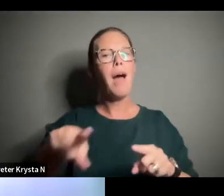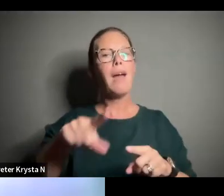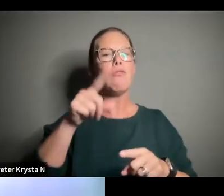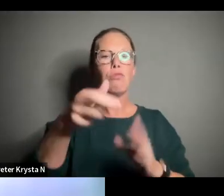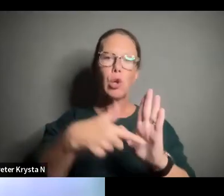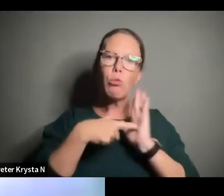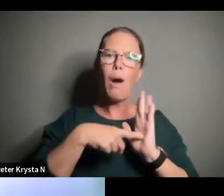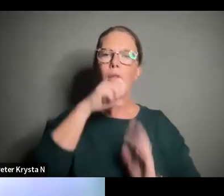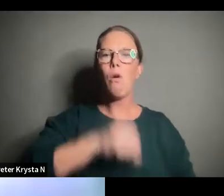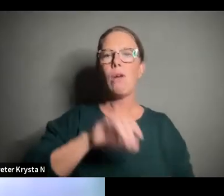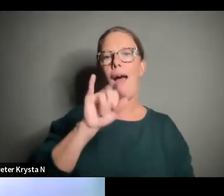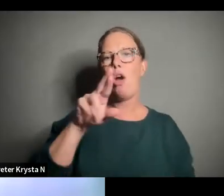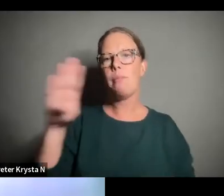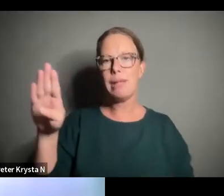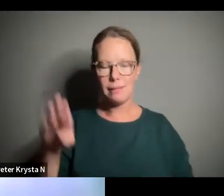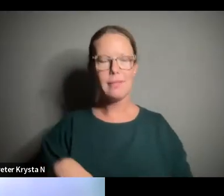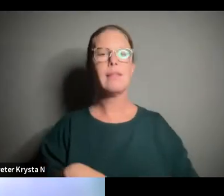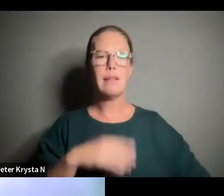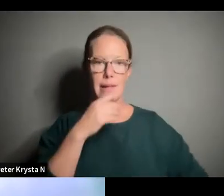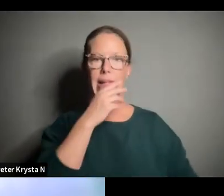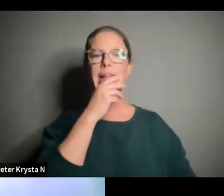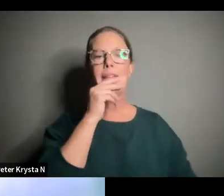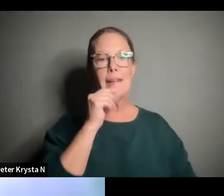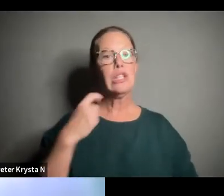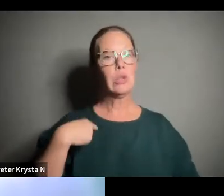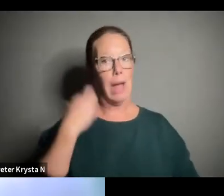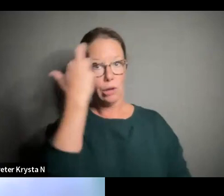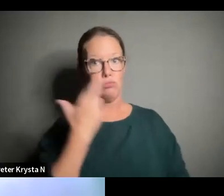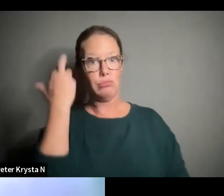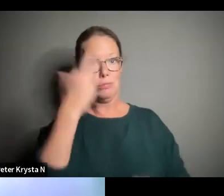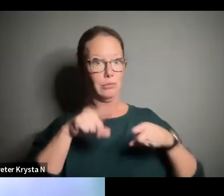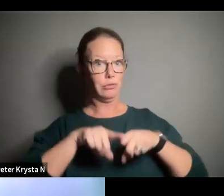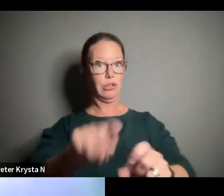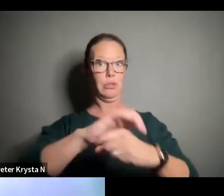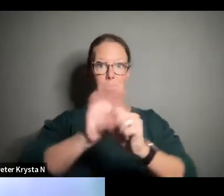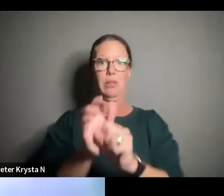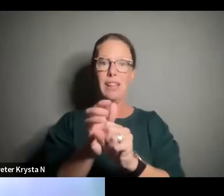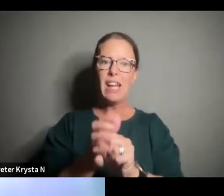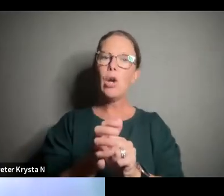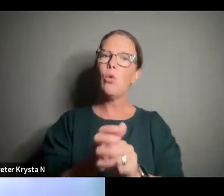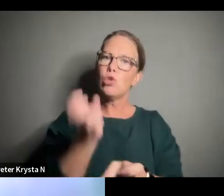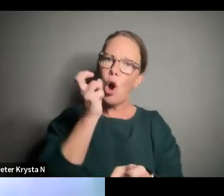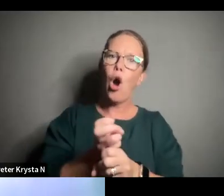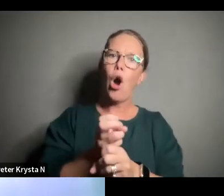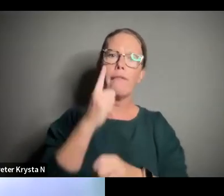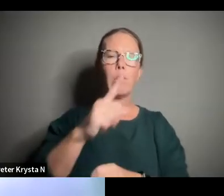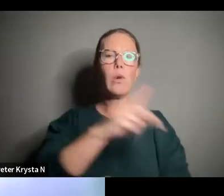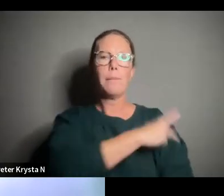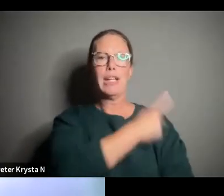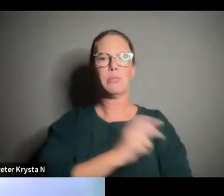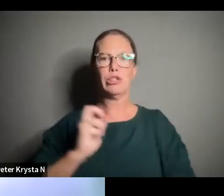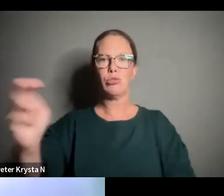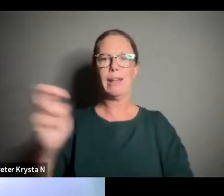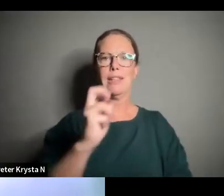began working with FDA when we realized, and I realized early in the pandemic, that it was harder for patients to be transferred from state to state when there's